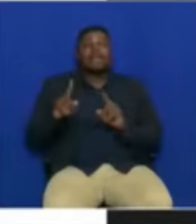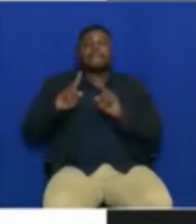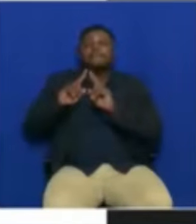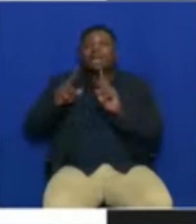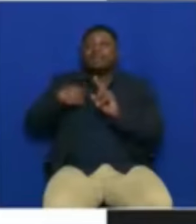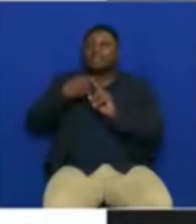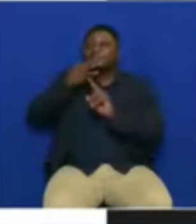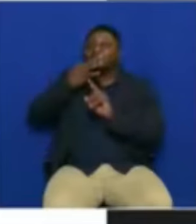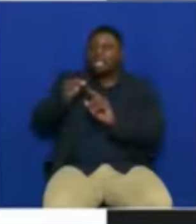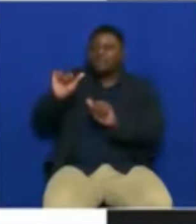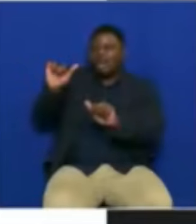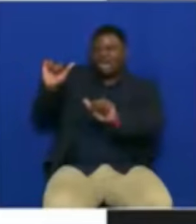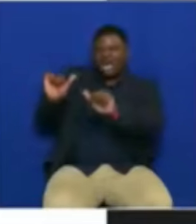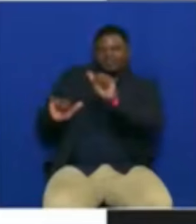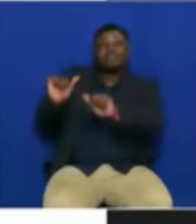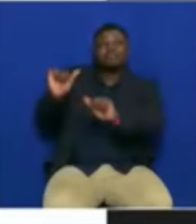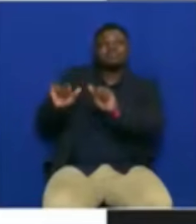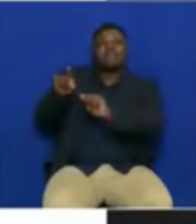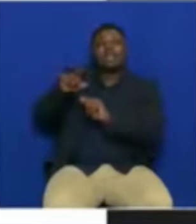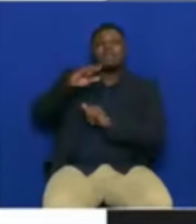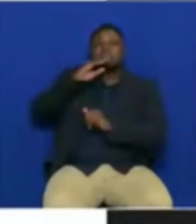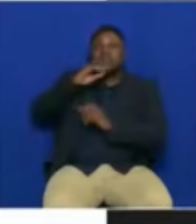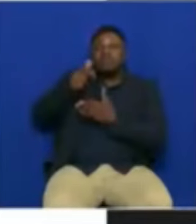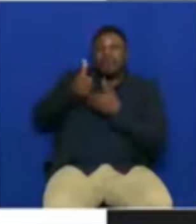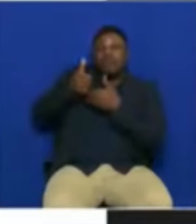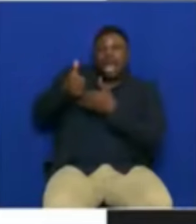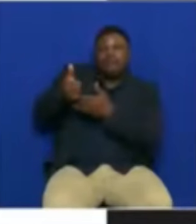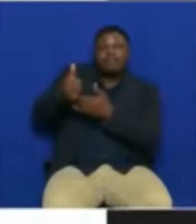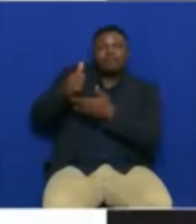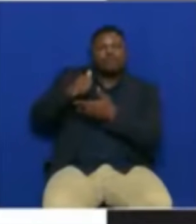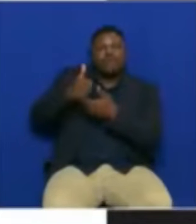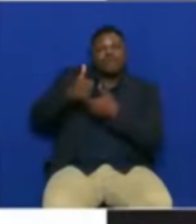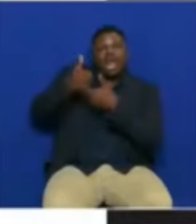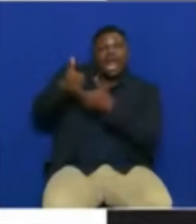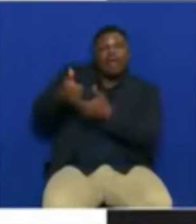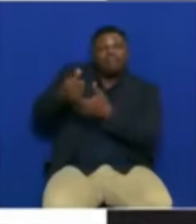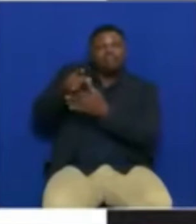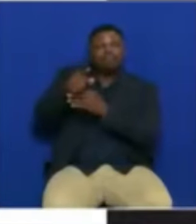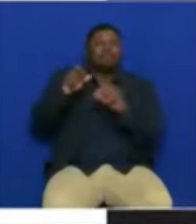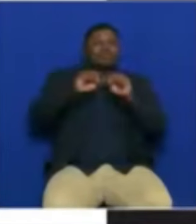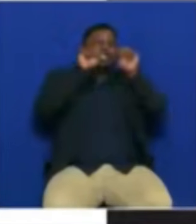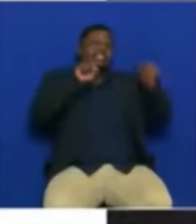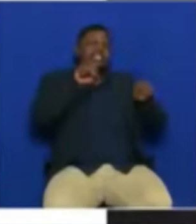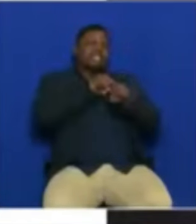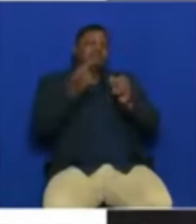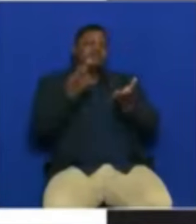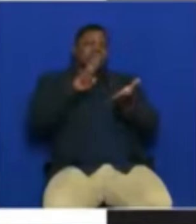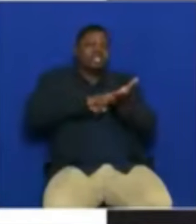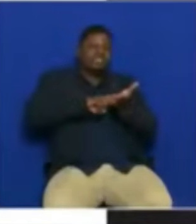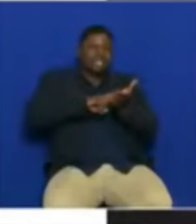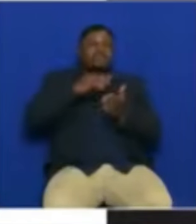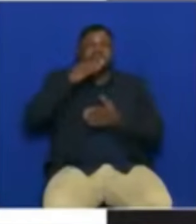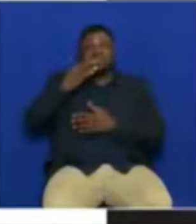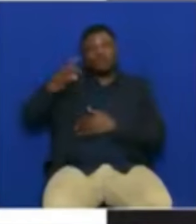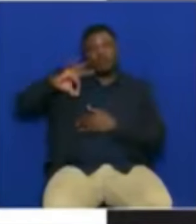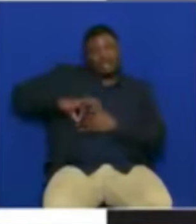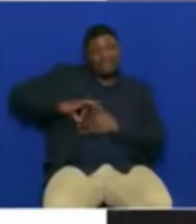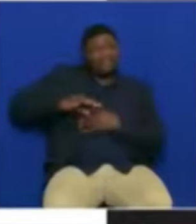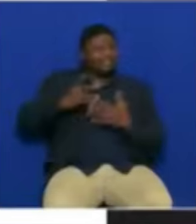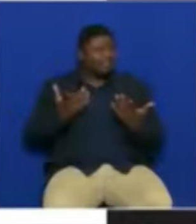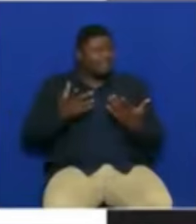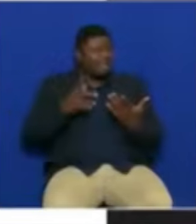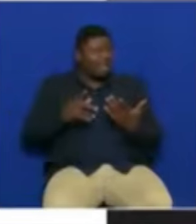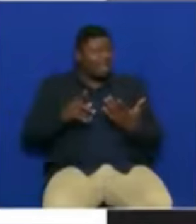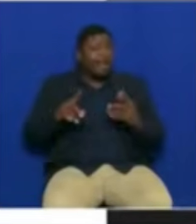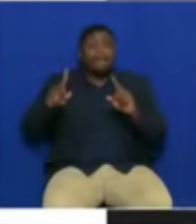the application process that she's registered on the system. But she hasn't been cleared. We do know that. It's